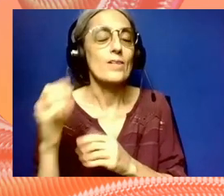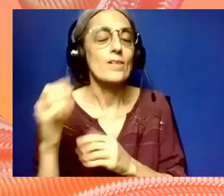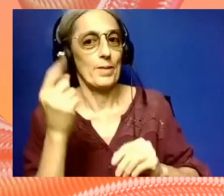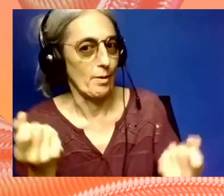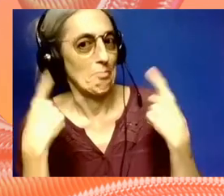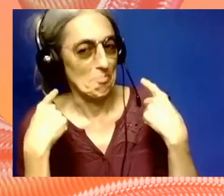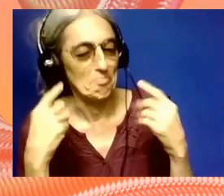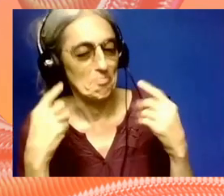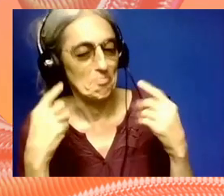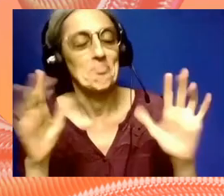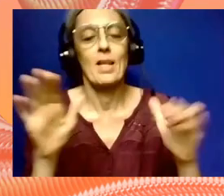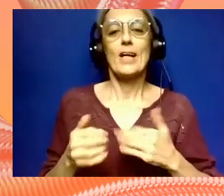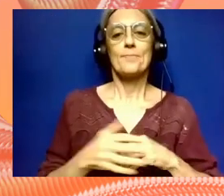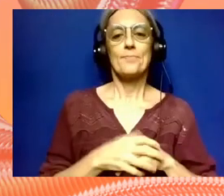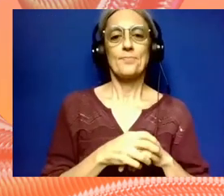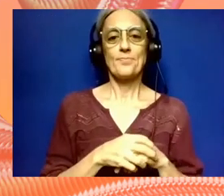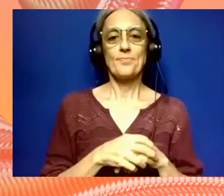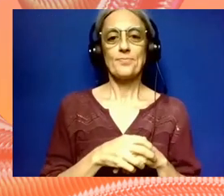So